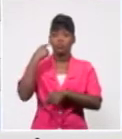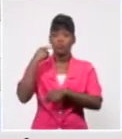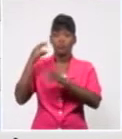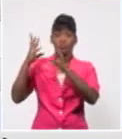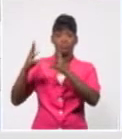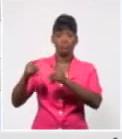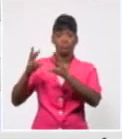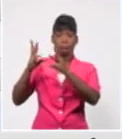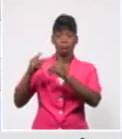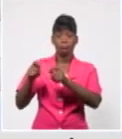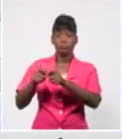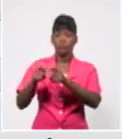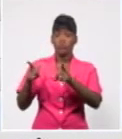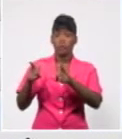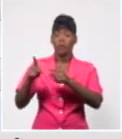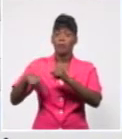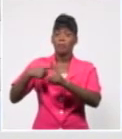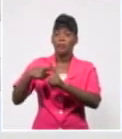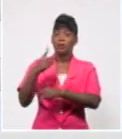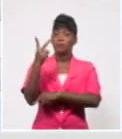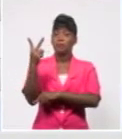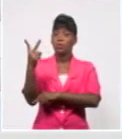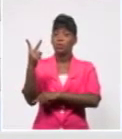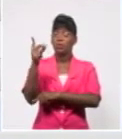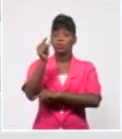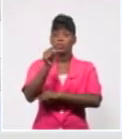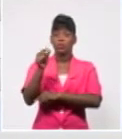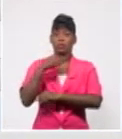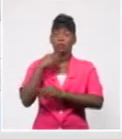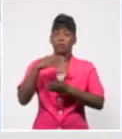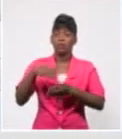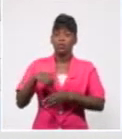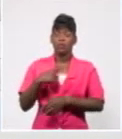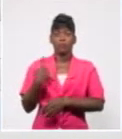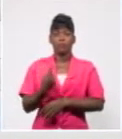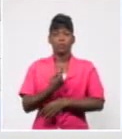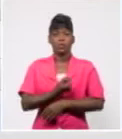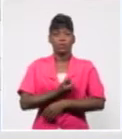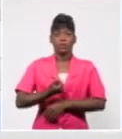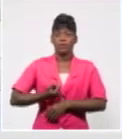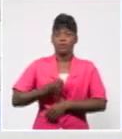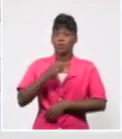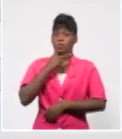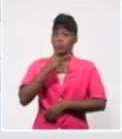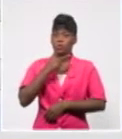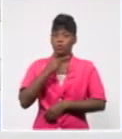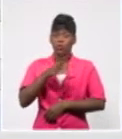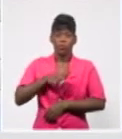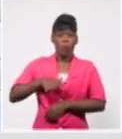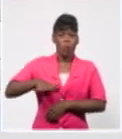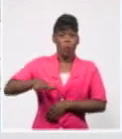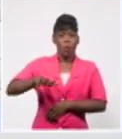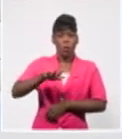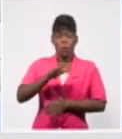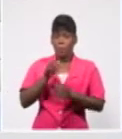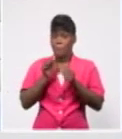dangerous. Samples from all of the country's provinces were tested depending on its epidemiological